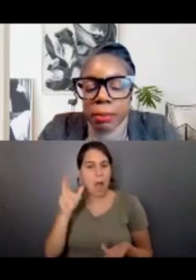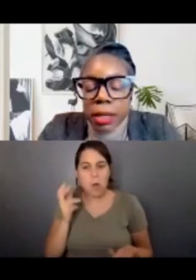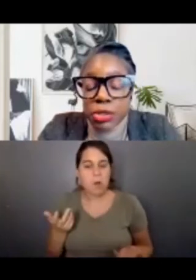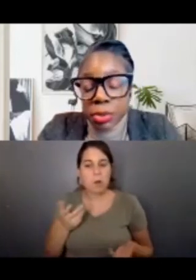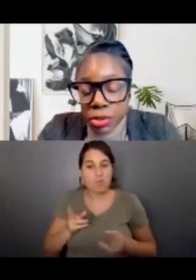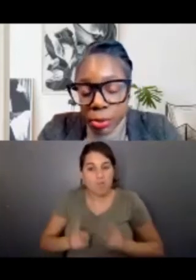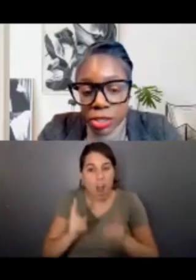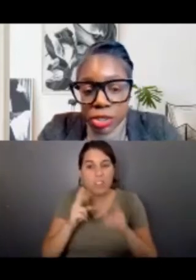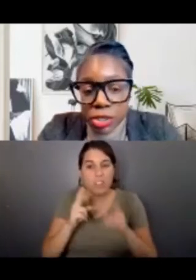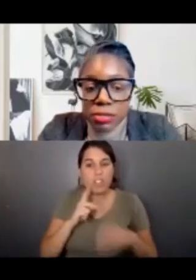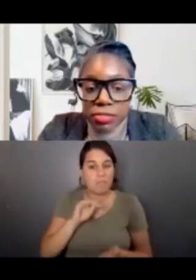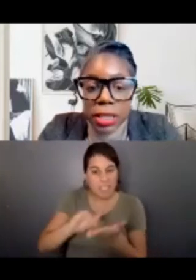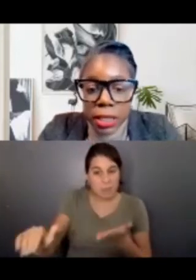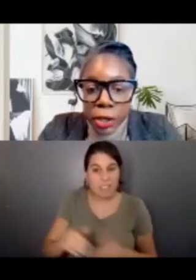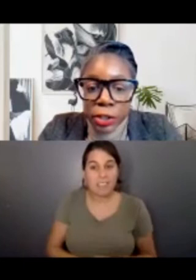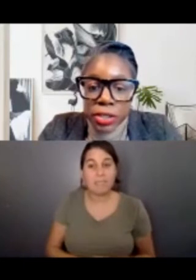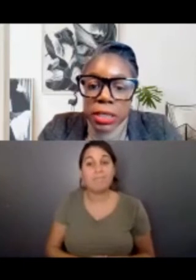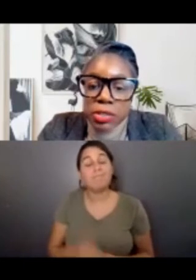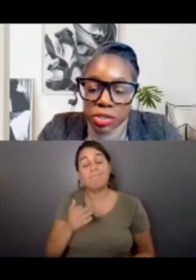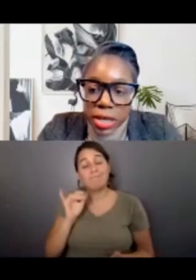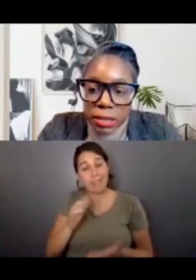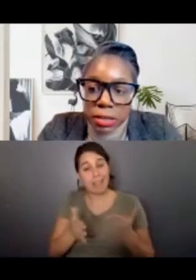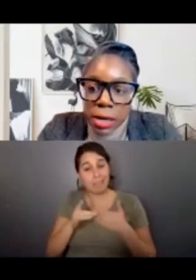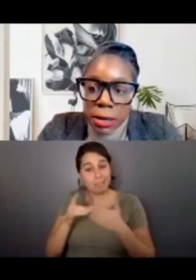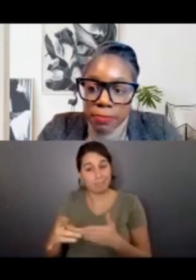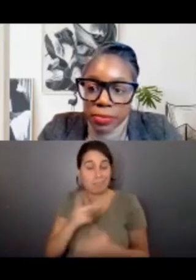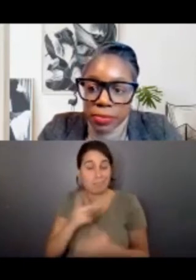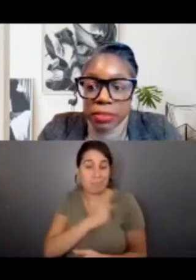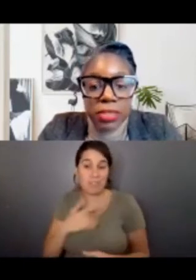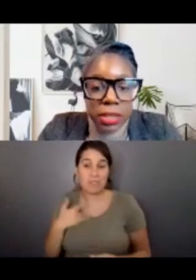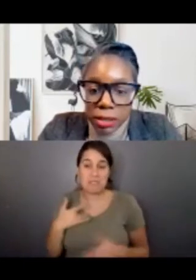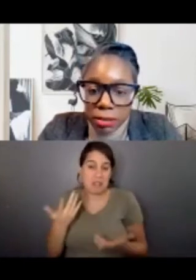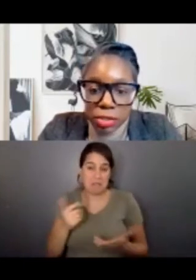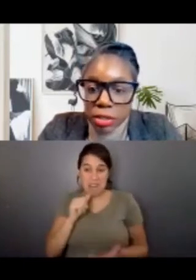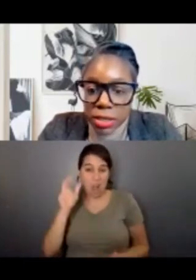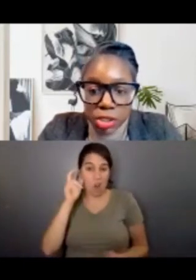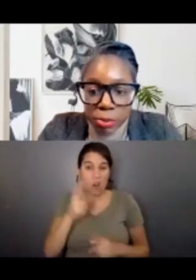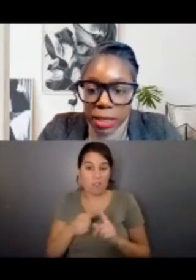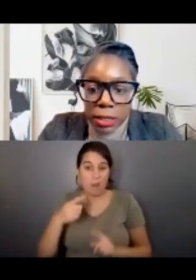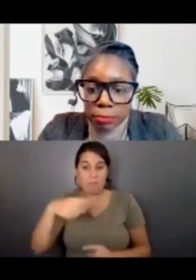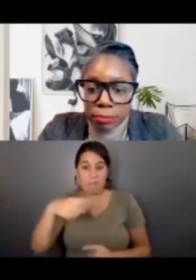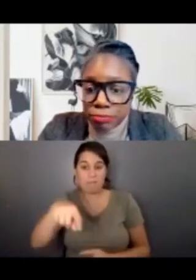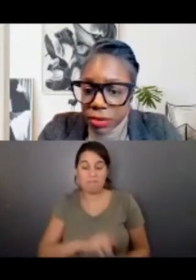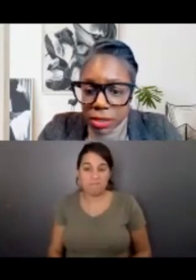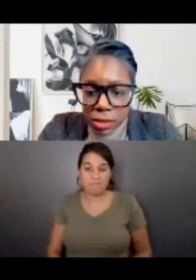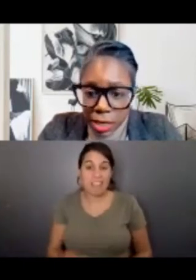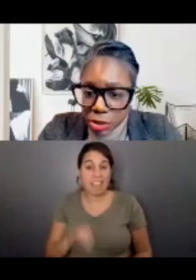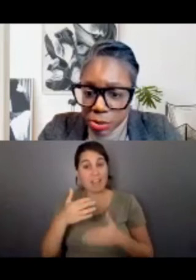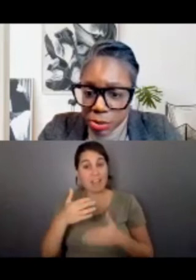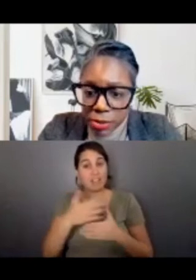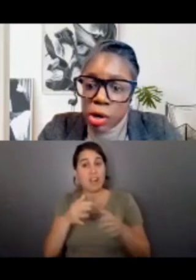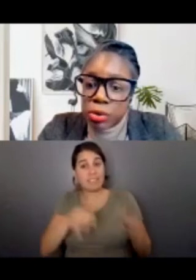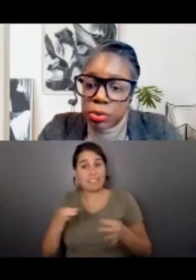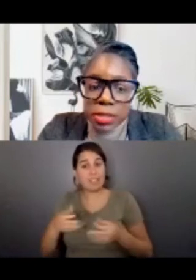may contribute to patients feeling unheard, such as kind of the shared decision-making, Dr.